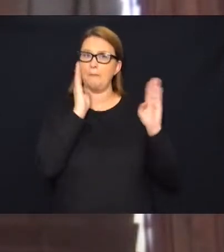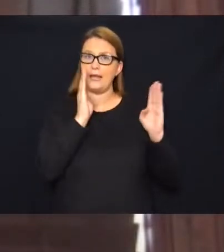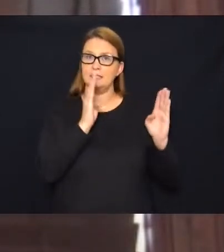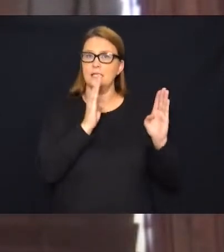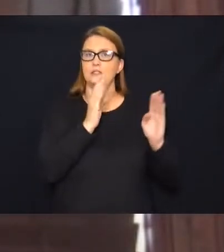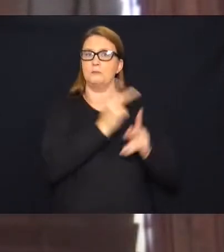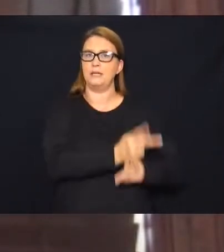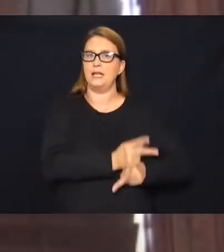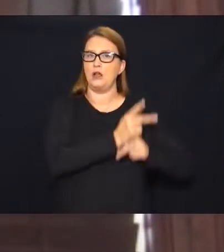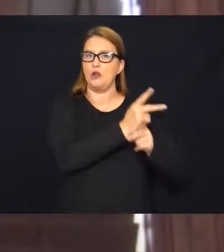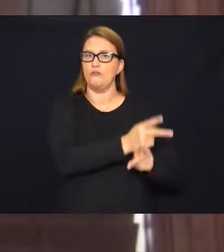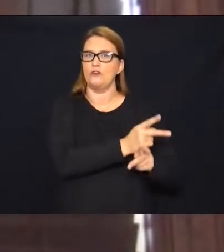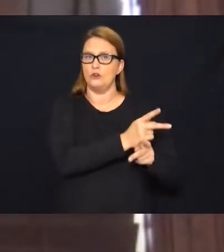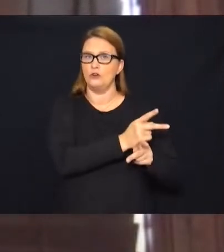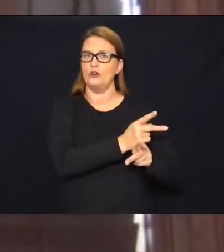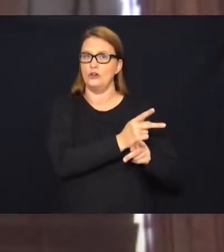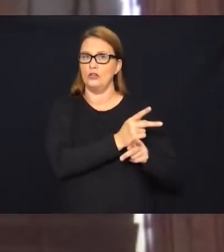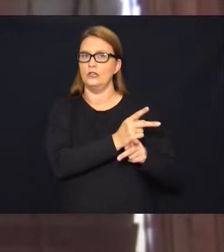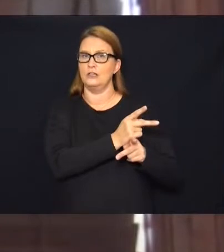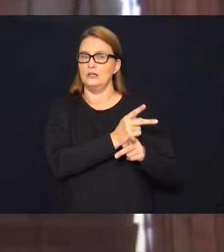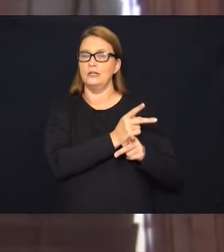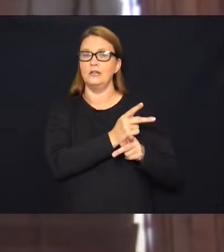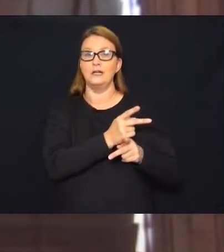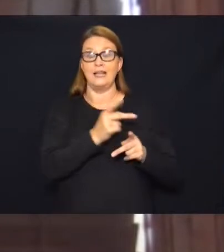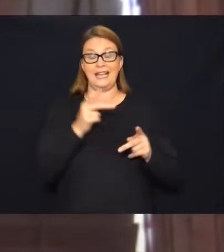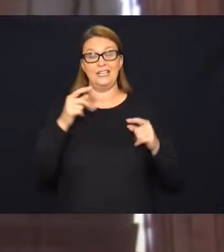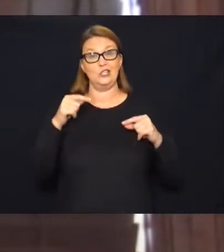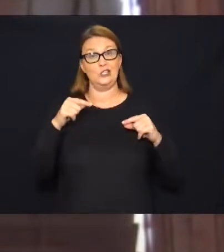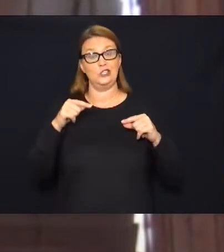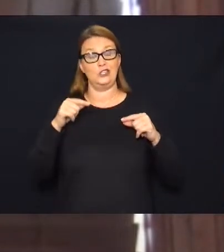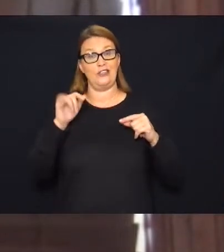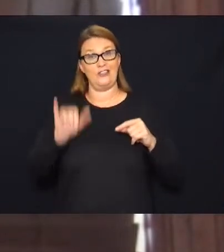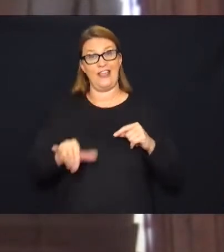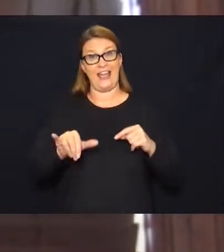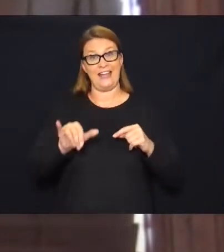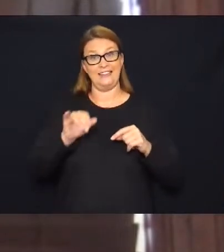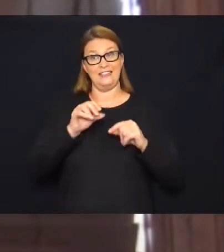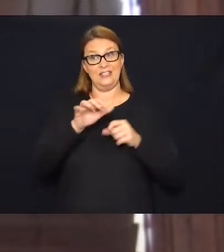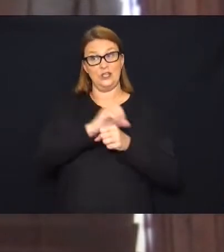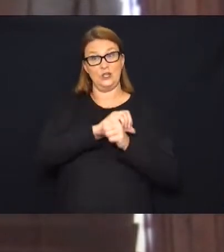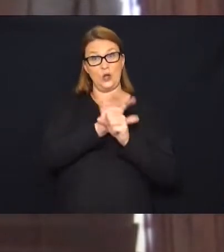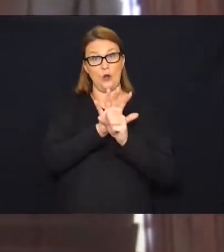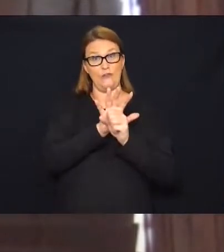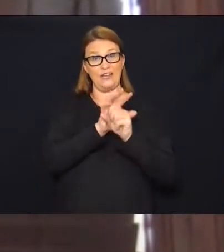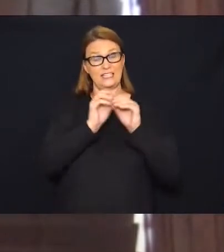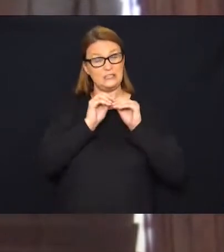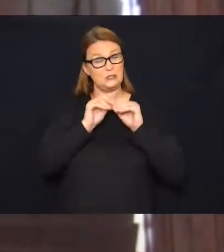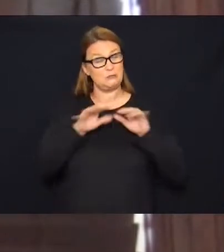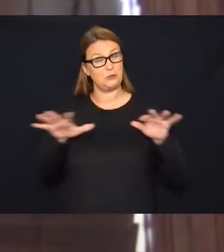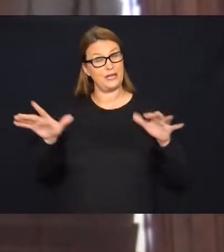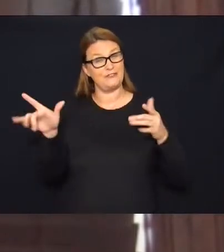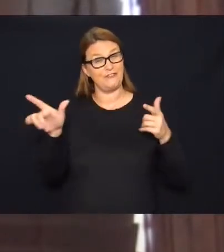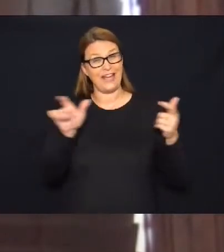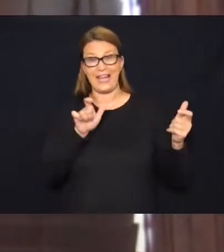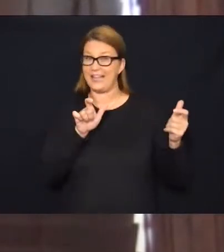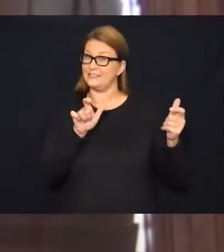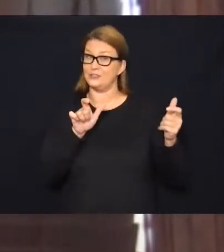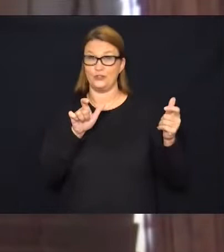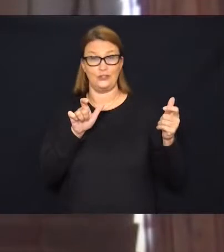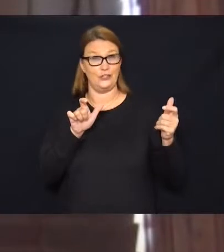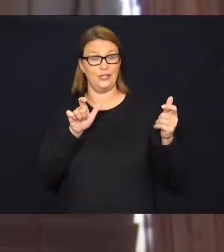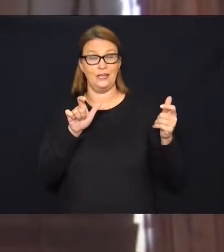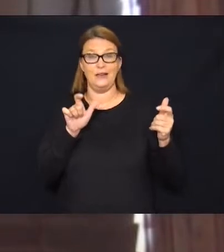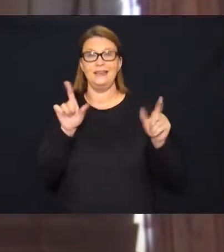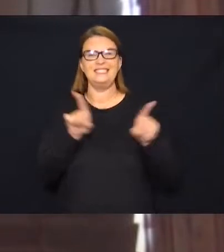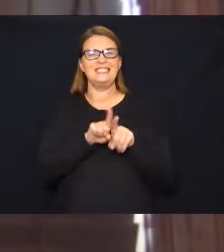careful during this celebration time, because this variant spreads like measles, which means it spreads faster than